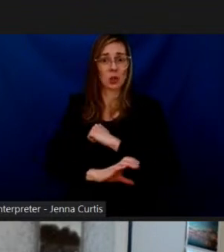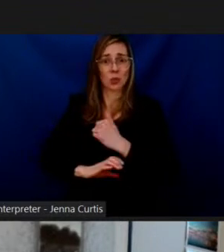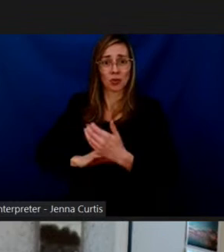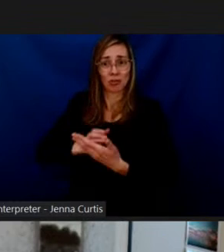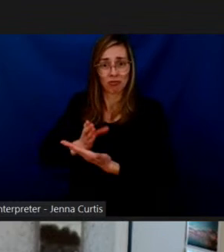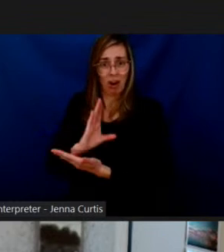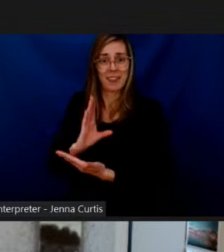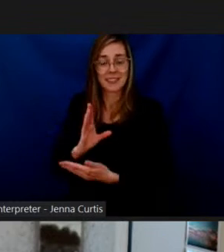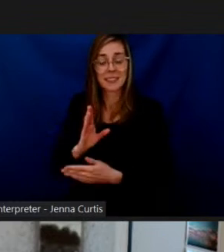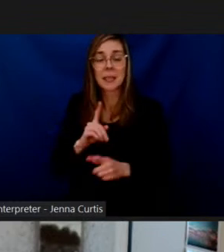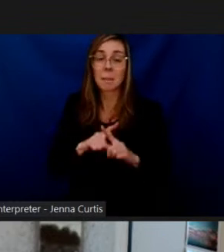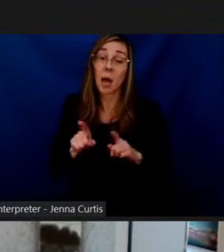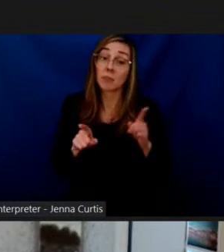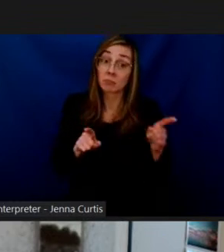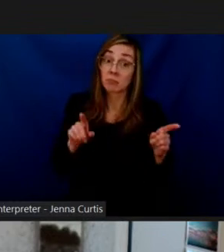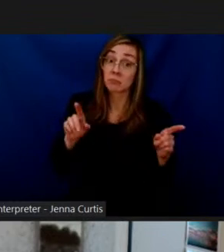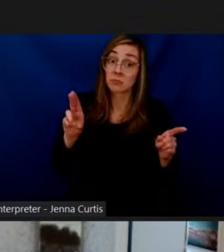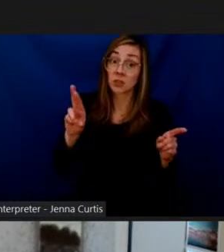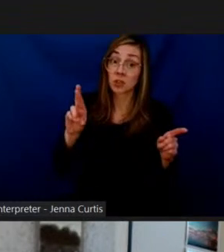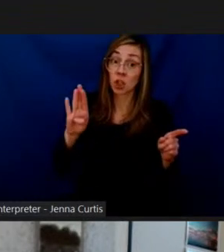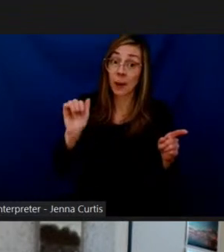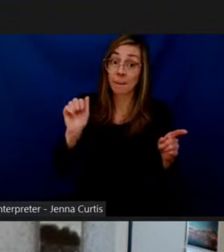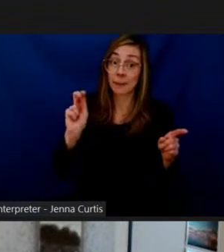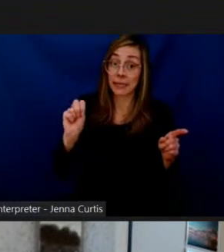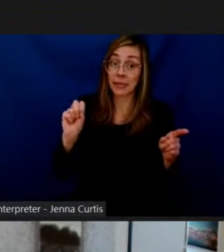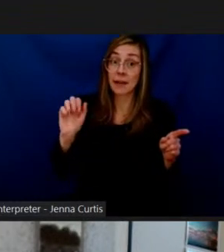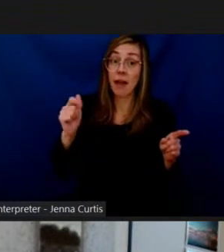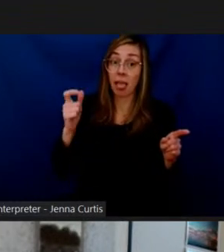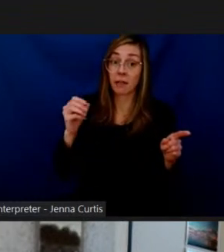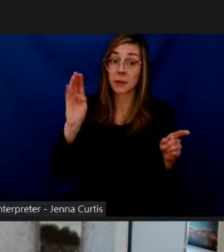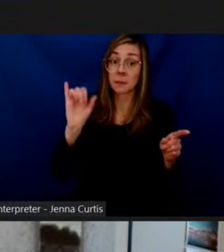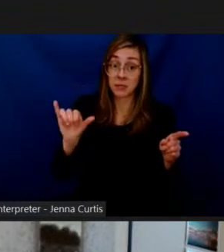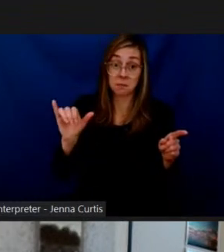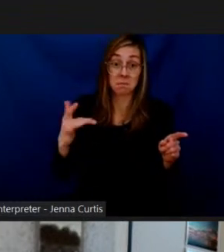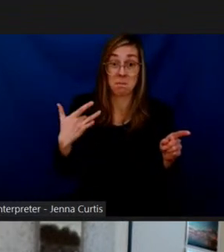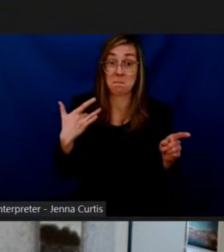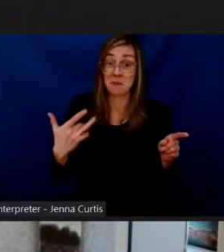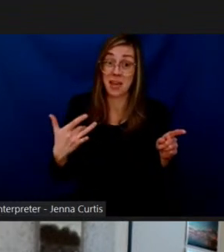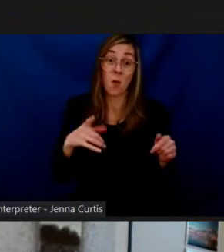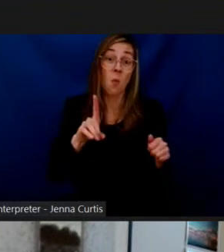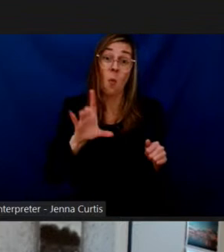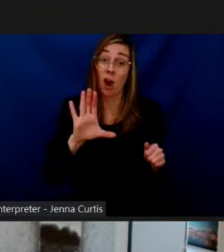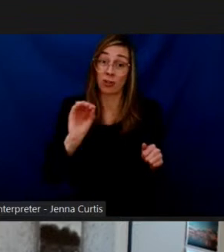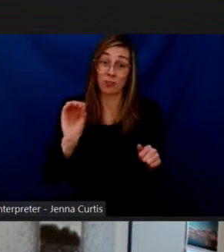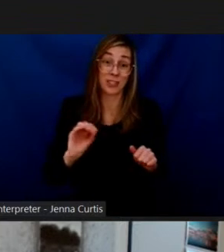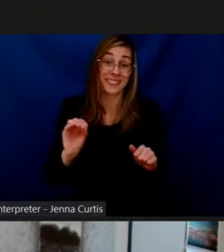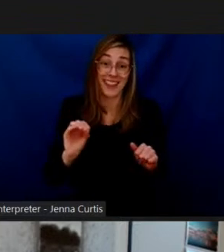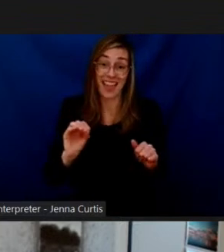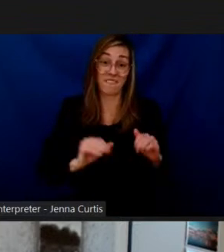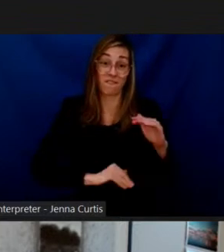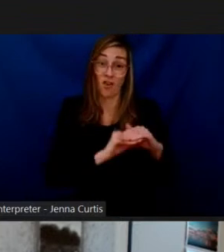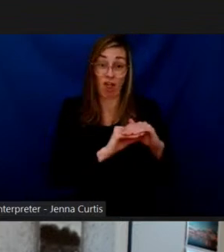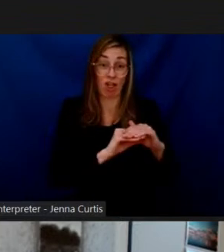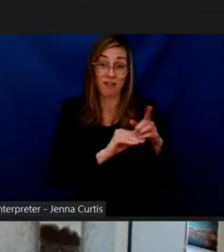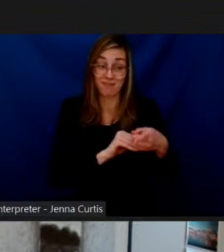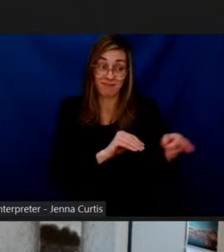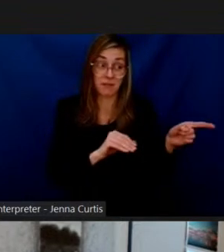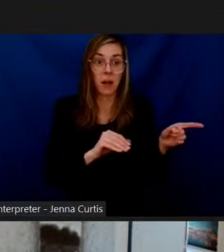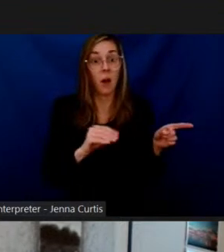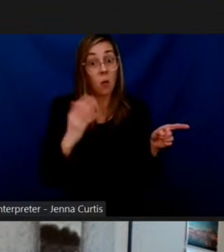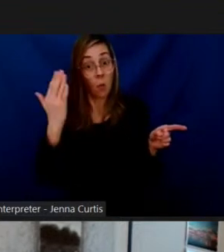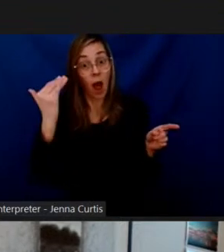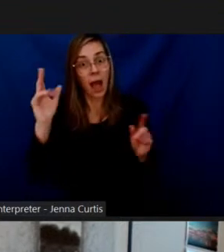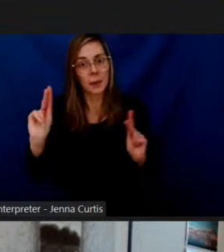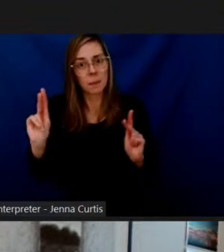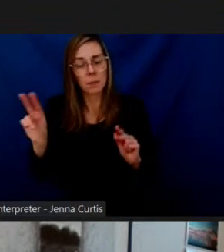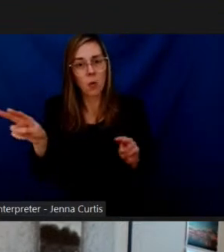mentioned, they have occupancies typically at 100%. People see this as an opportunity to turn